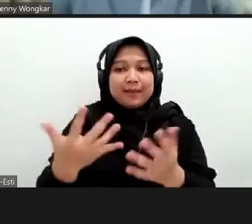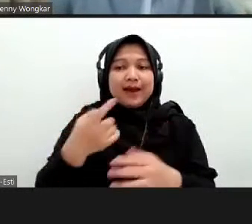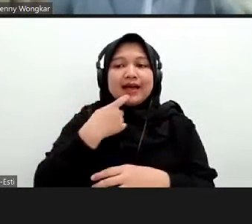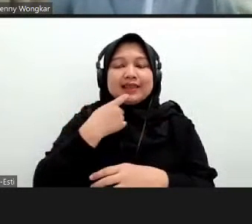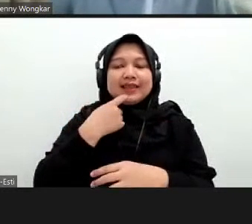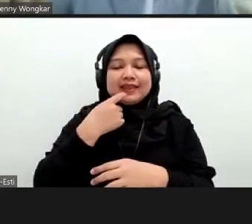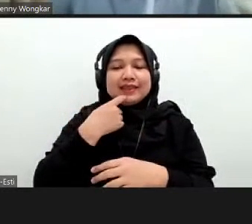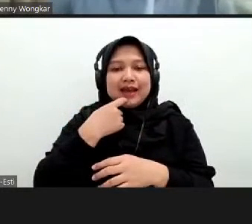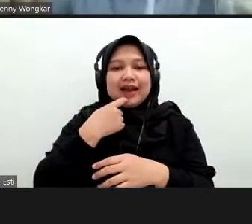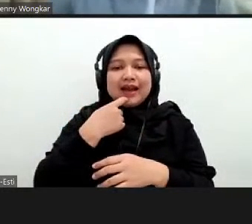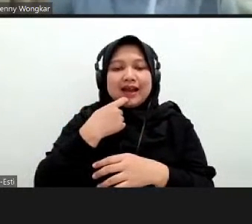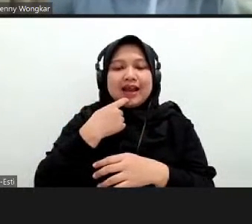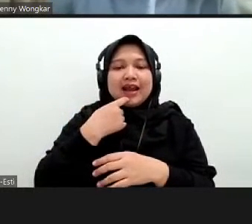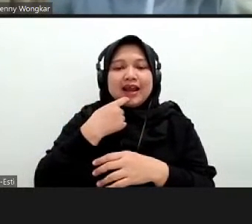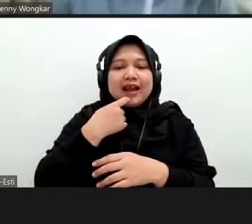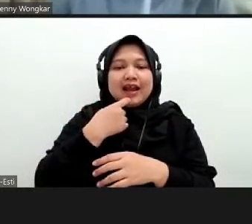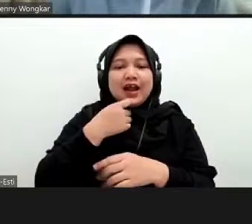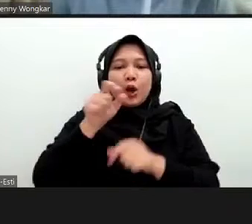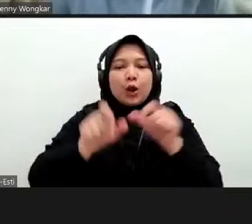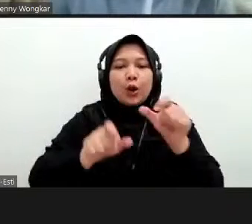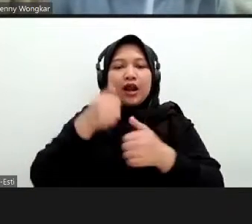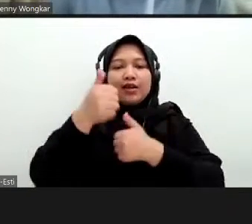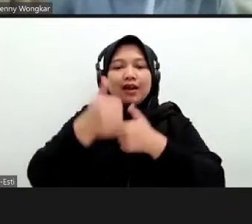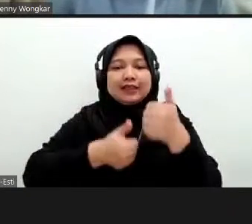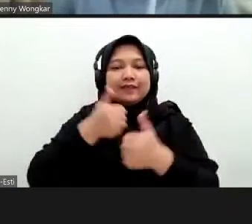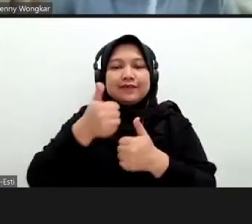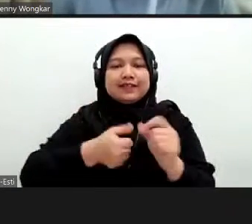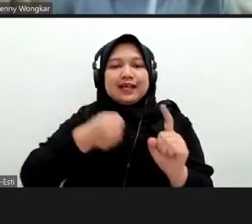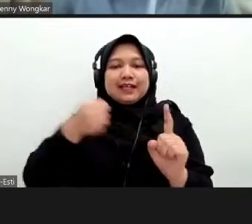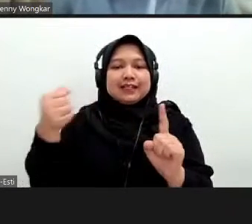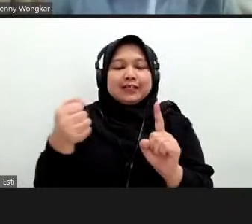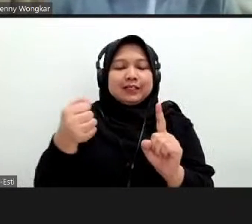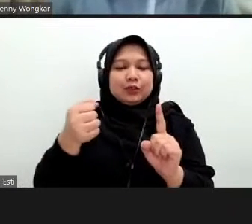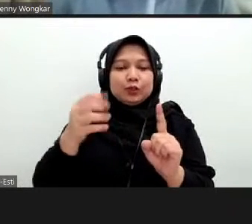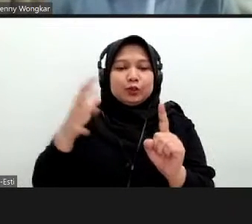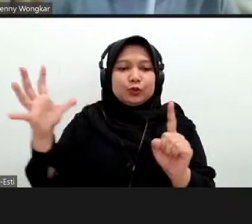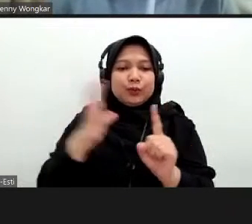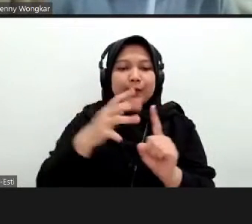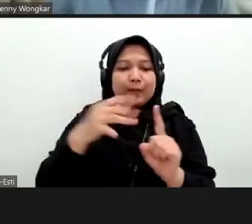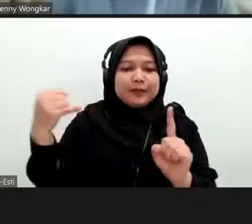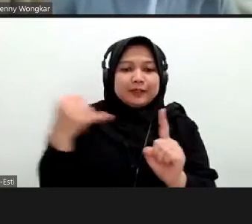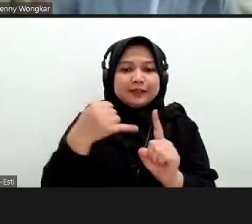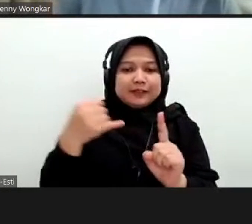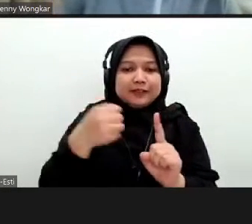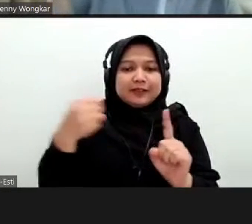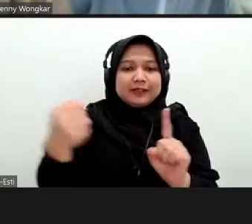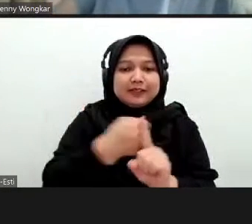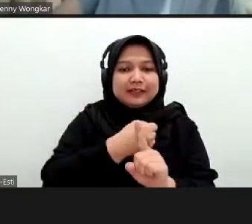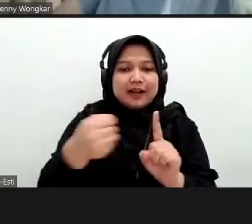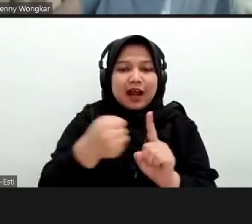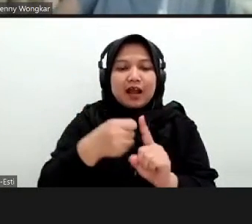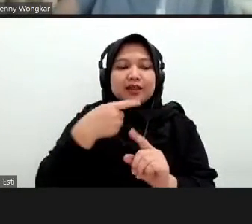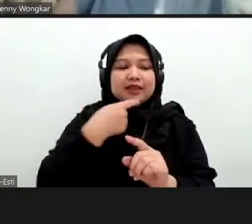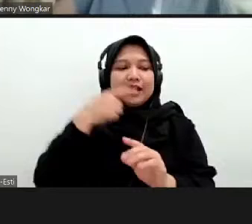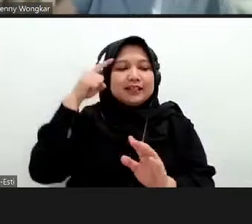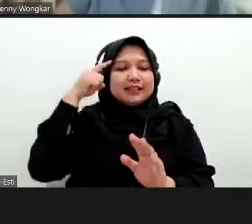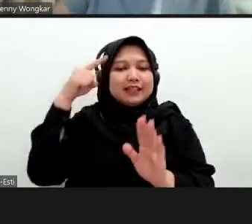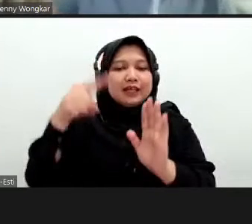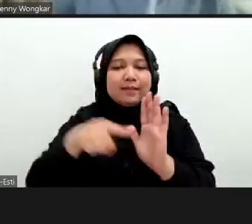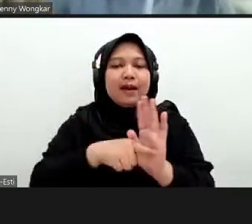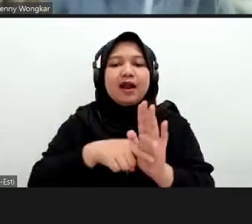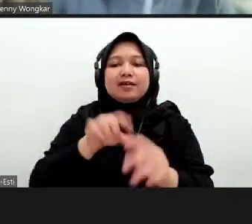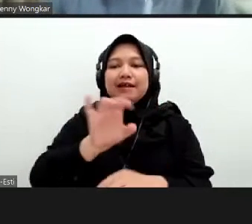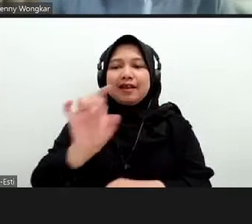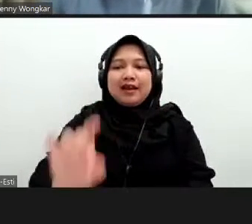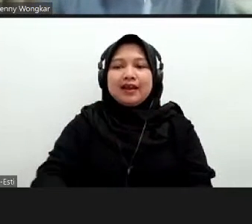regarding the attacks on the judicial harassment type to the activism and stigmatizations